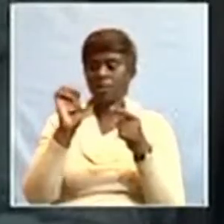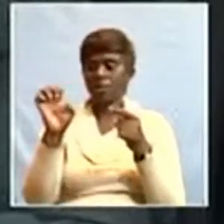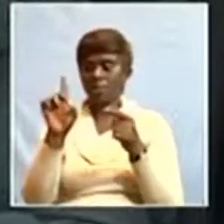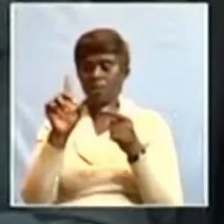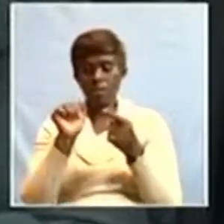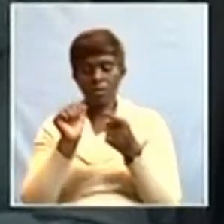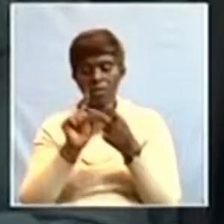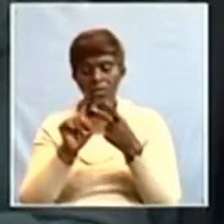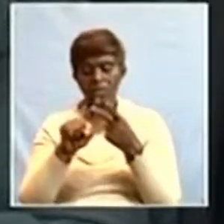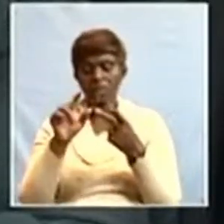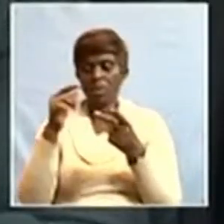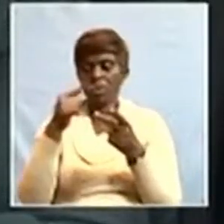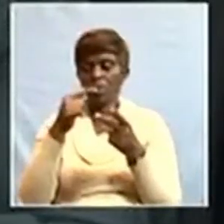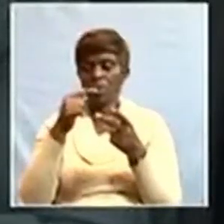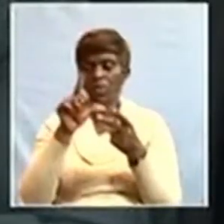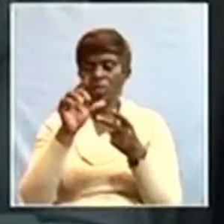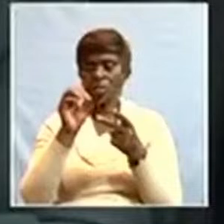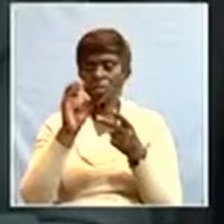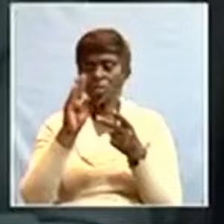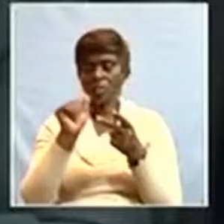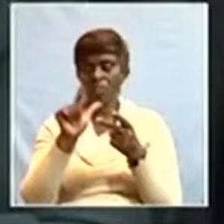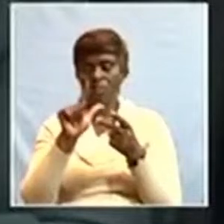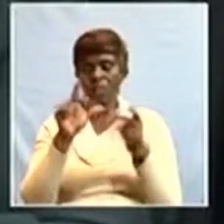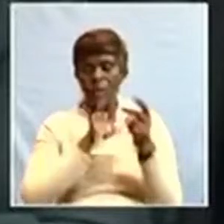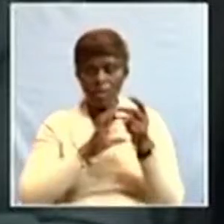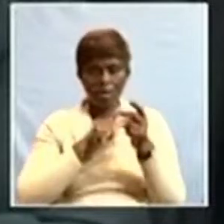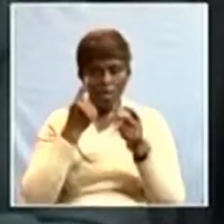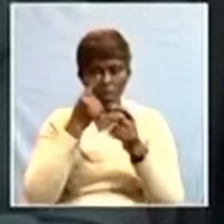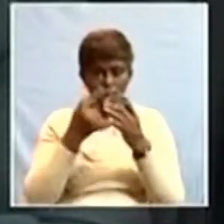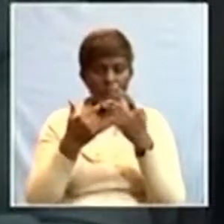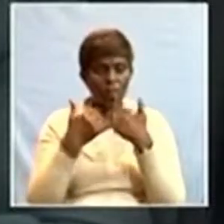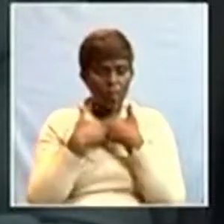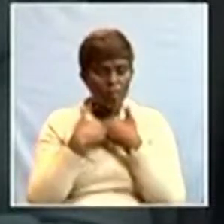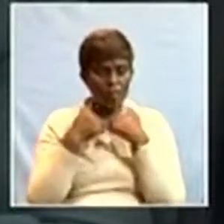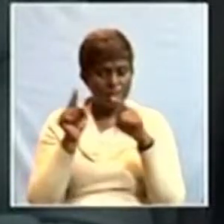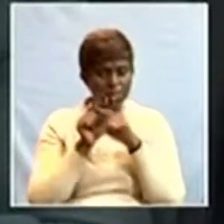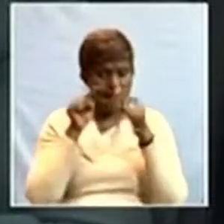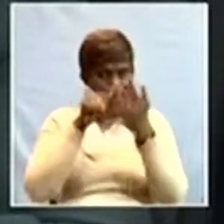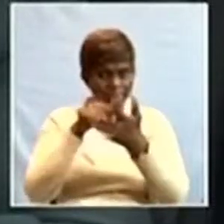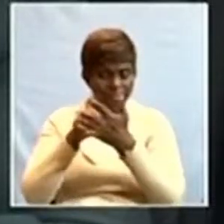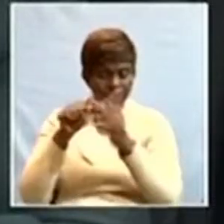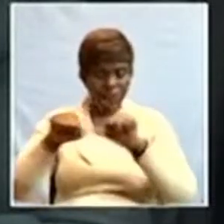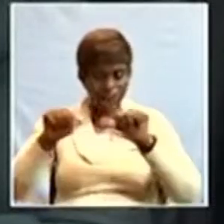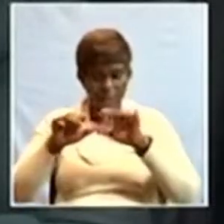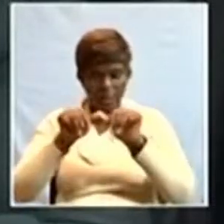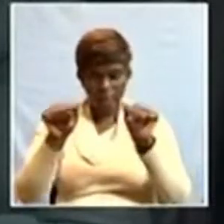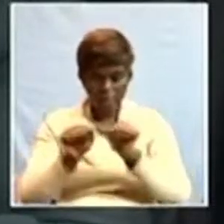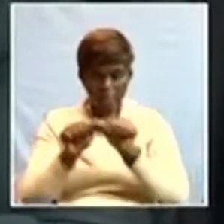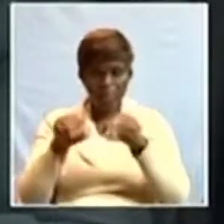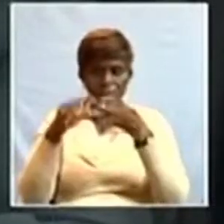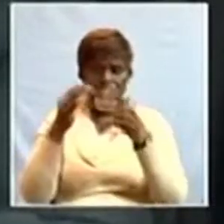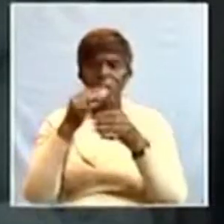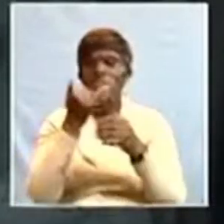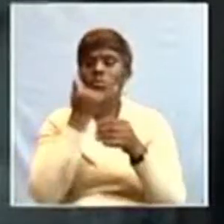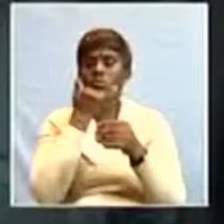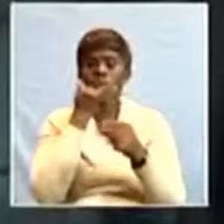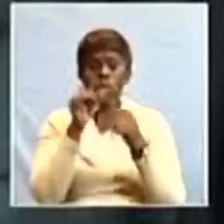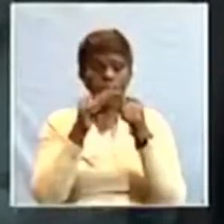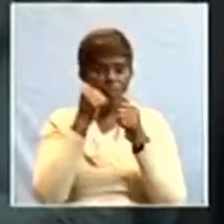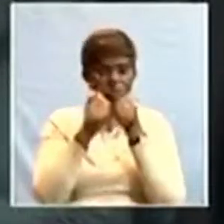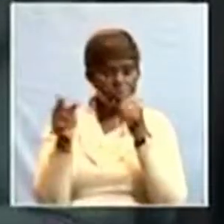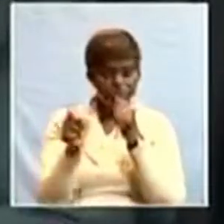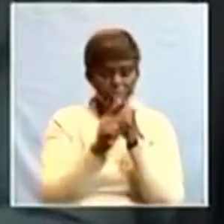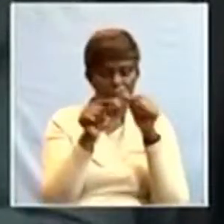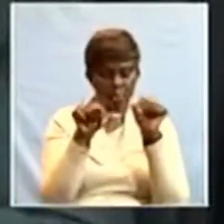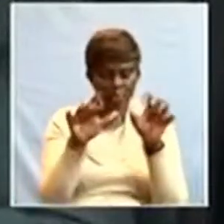company, who are perceived, who are quoted, or who are cited by the Auditor General that they supplied the wrong seed. Because for the